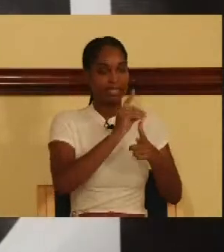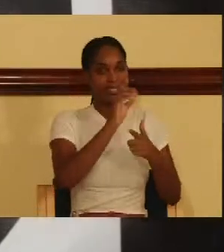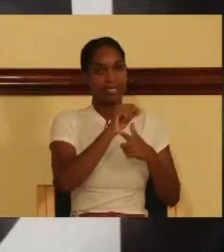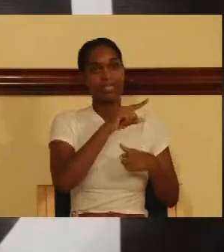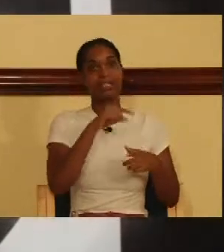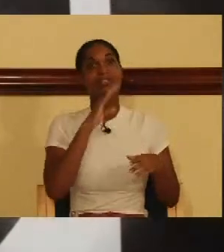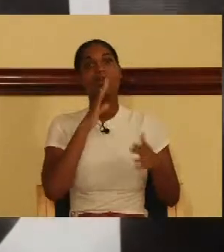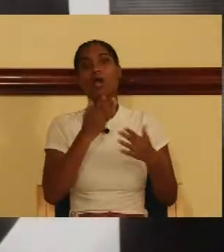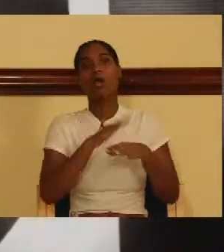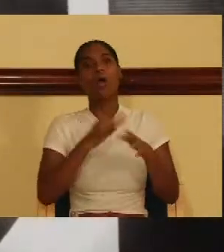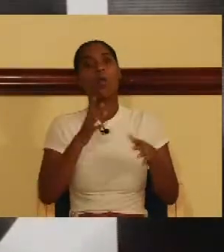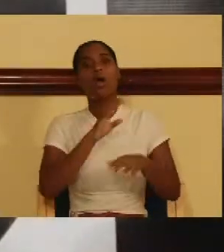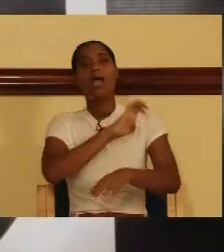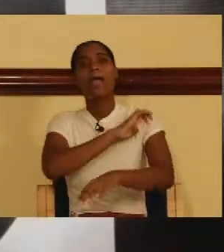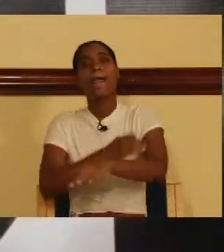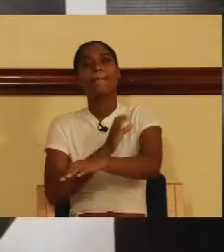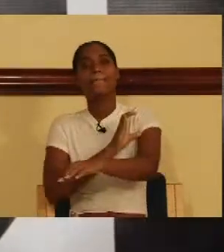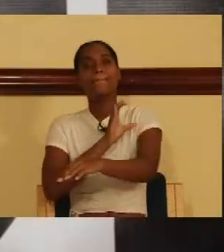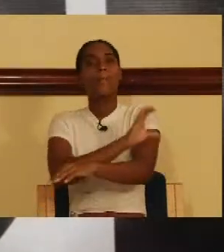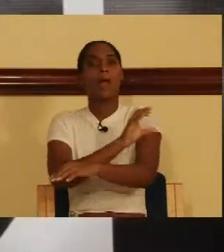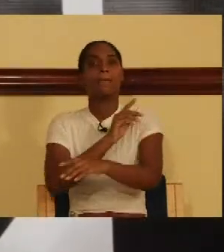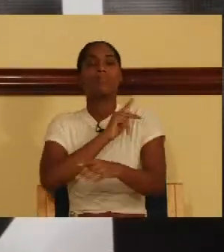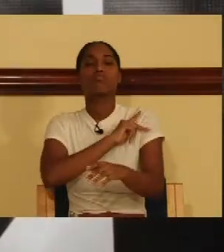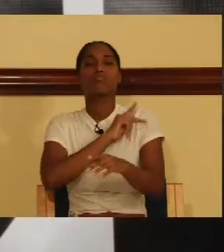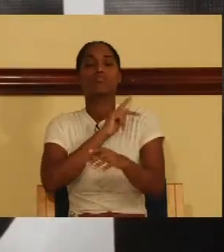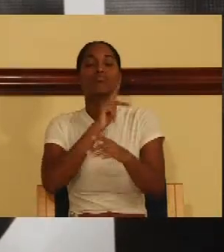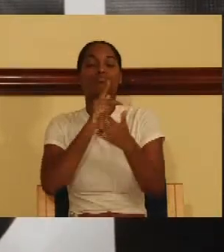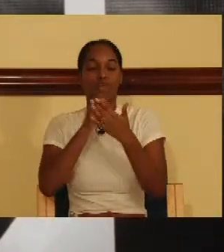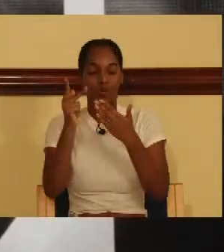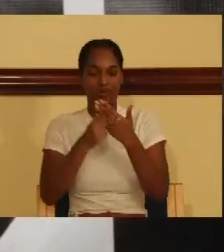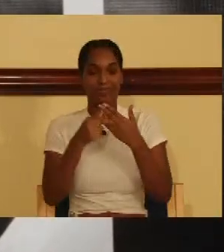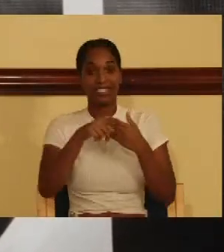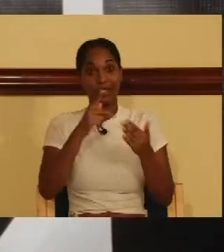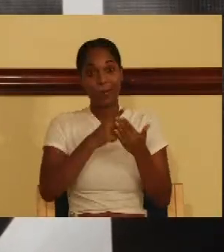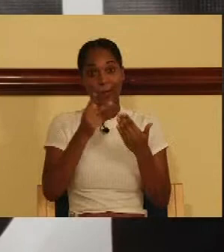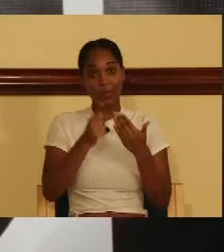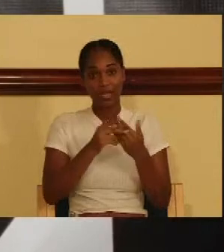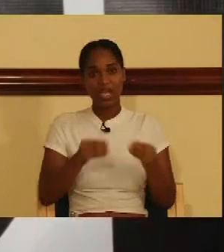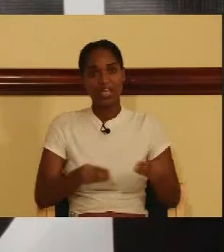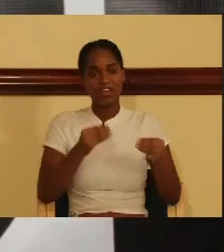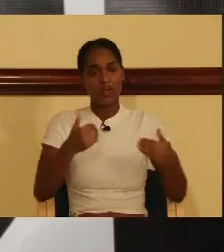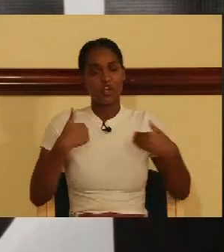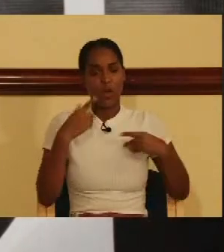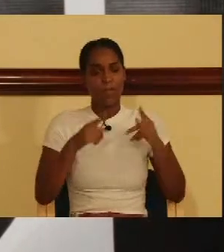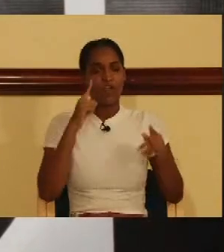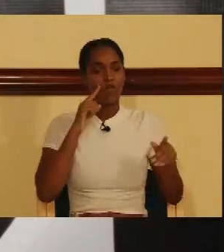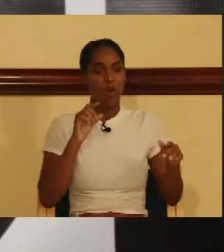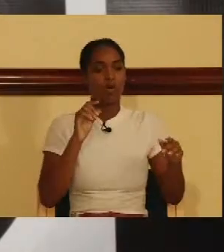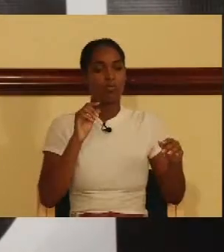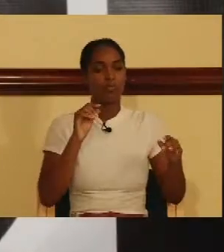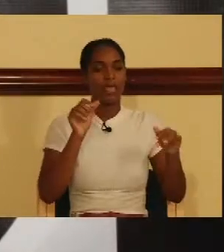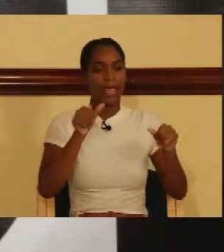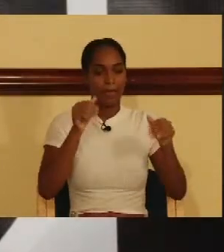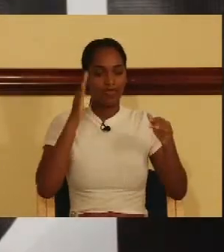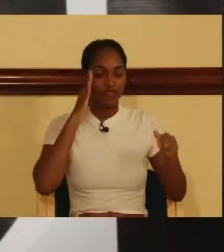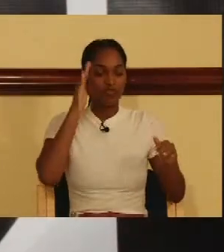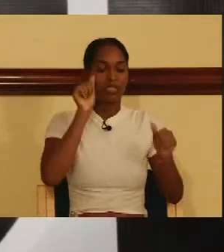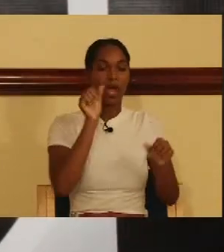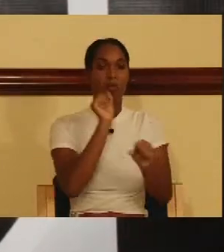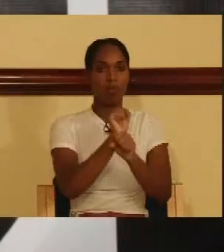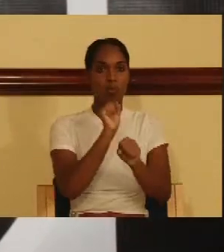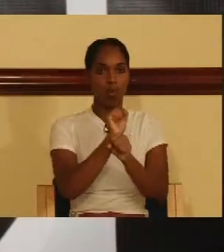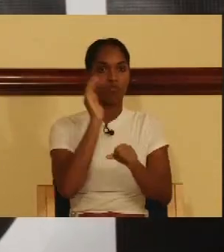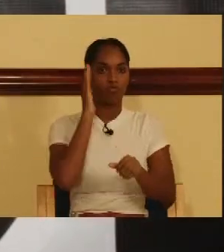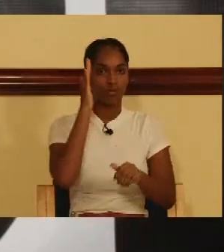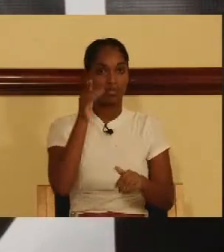our Empowerment Program. These particular programs equip our young persons for the world of work. These persons